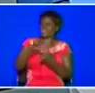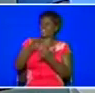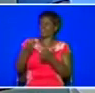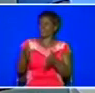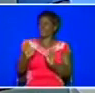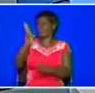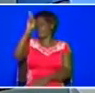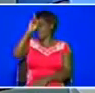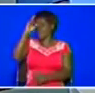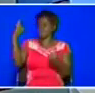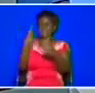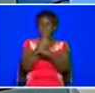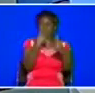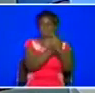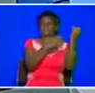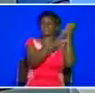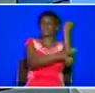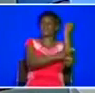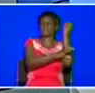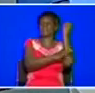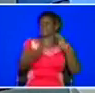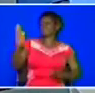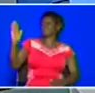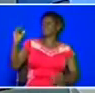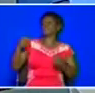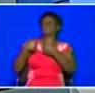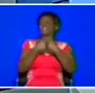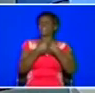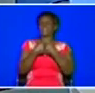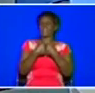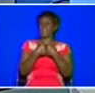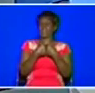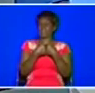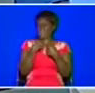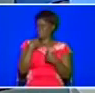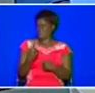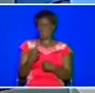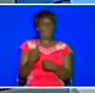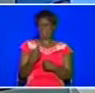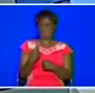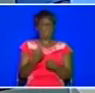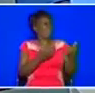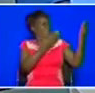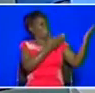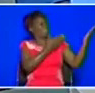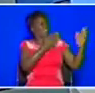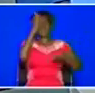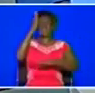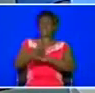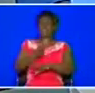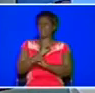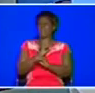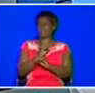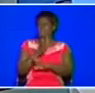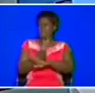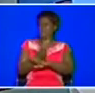the policing in different areas, the security challenges in different areas. So they told us there is no unique ratio. And so far, as Africa